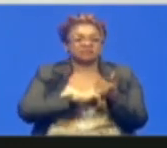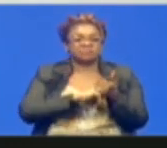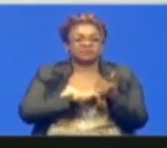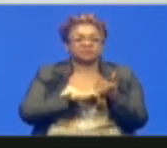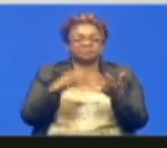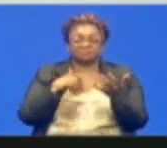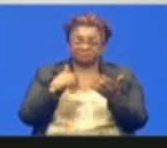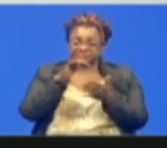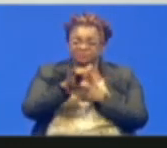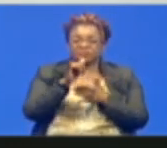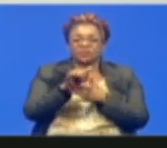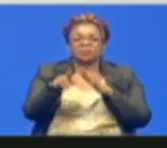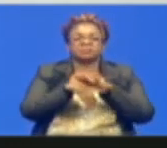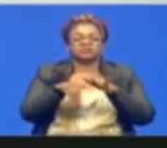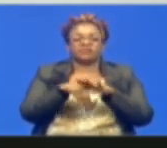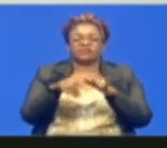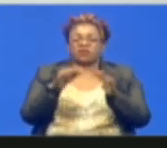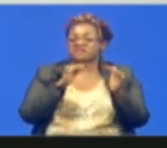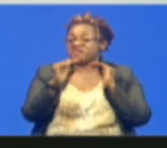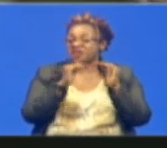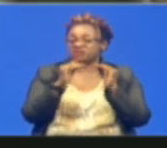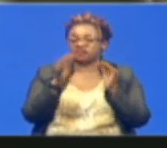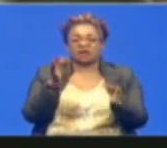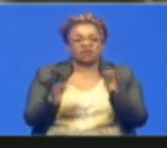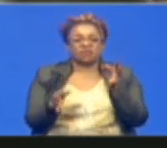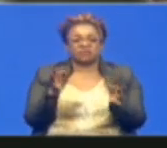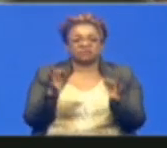principle of the right to a fair trial.